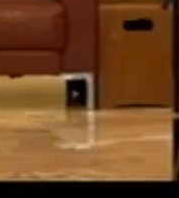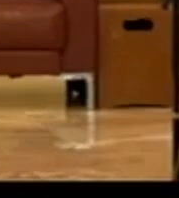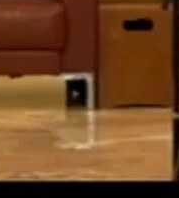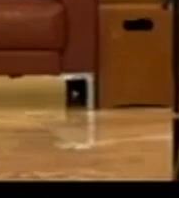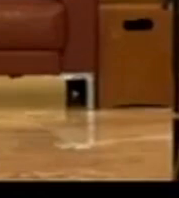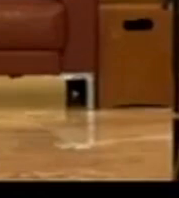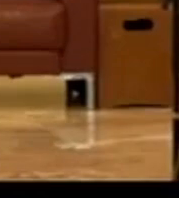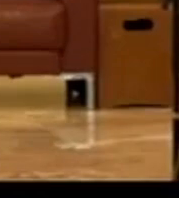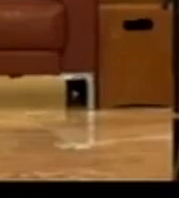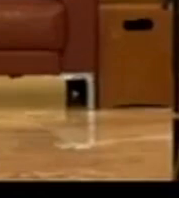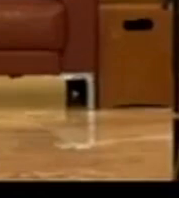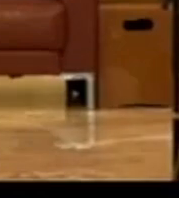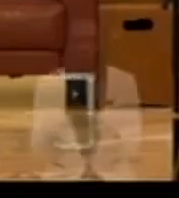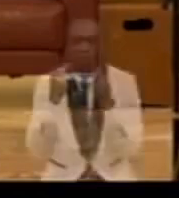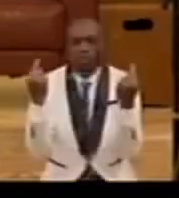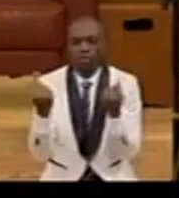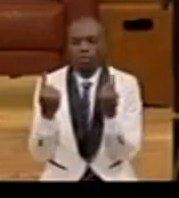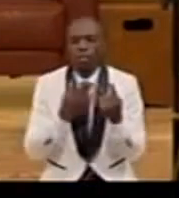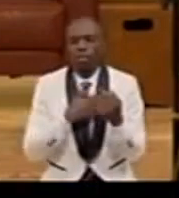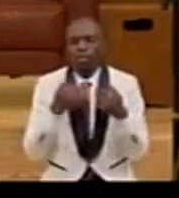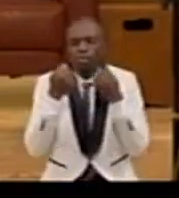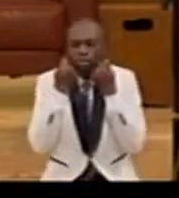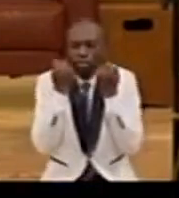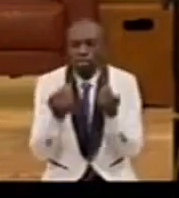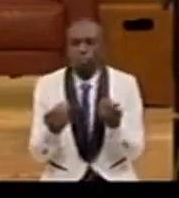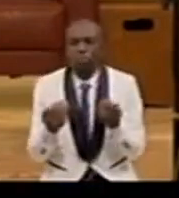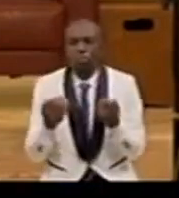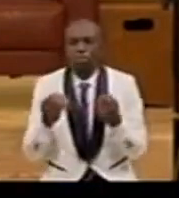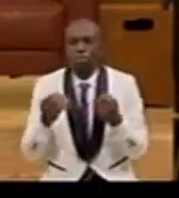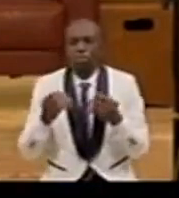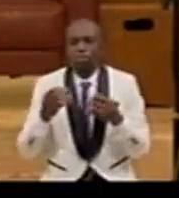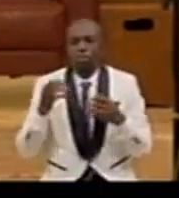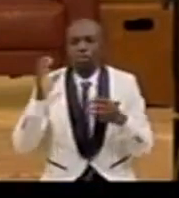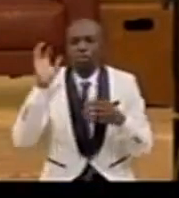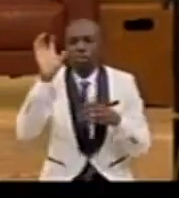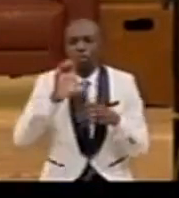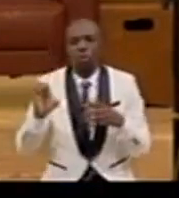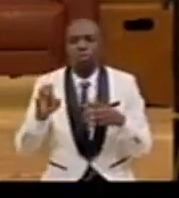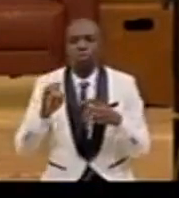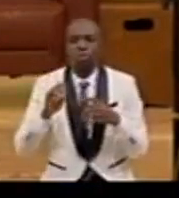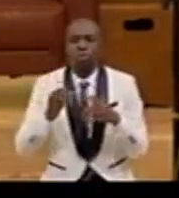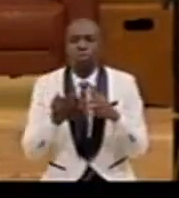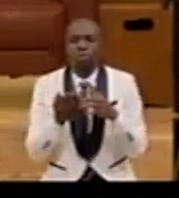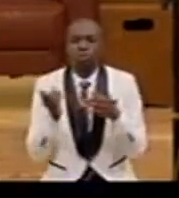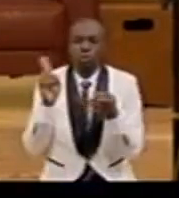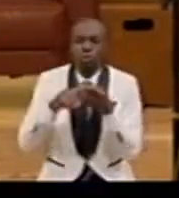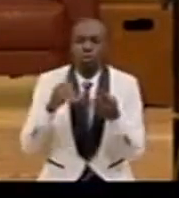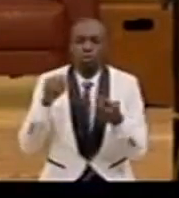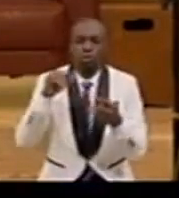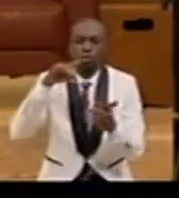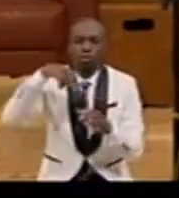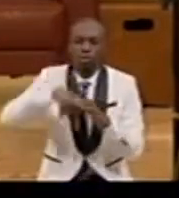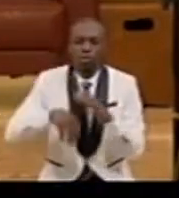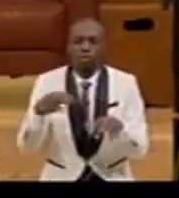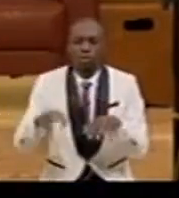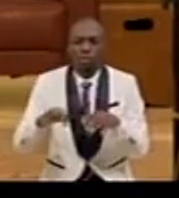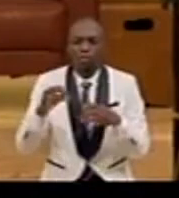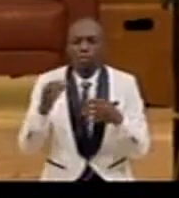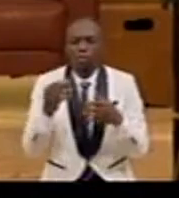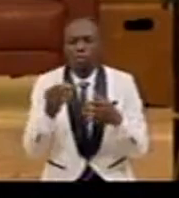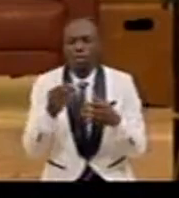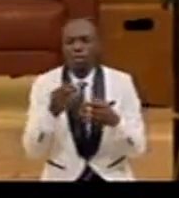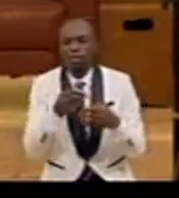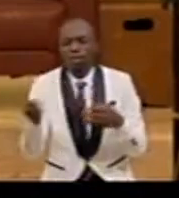shame, stumbling toward the pit of hell's consuming flames, by the powers of